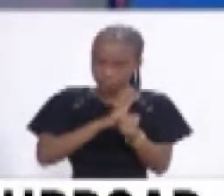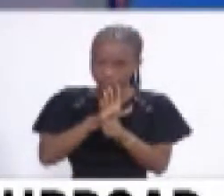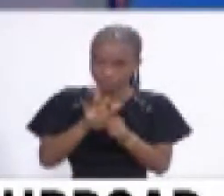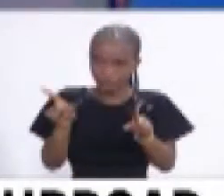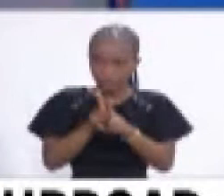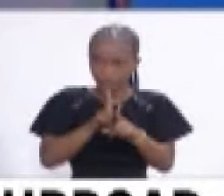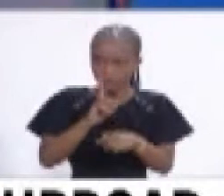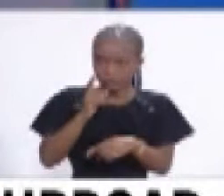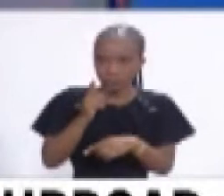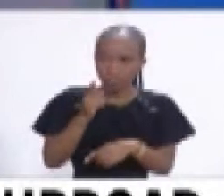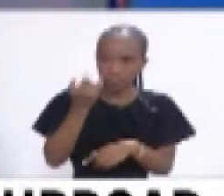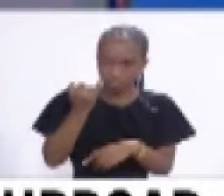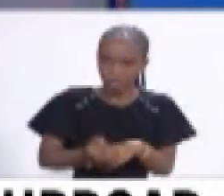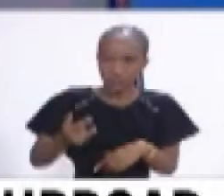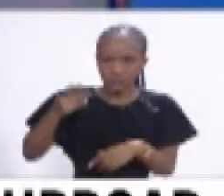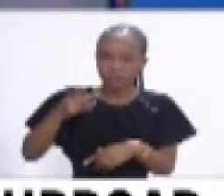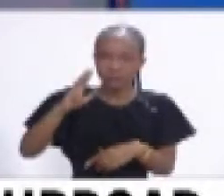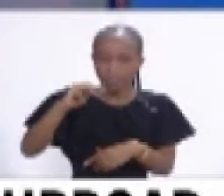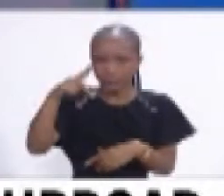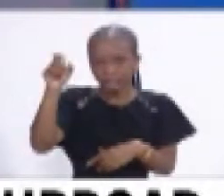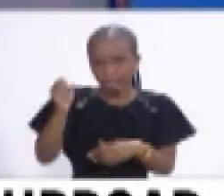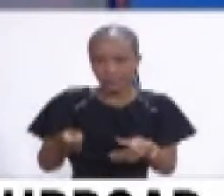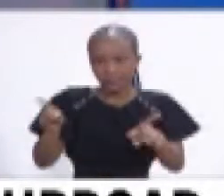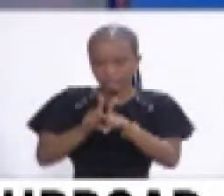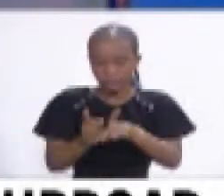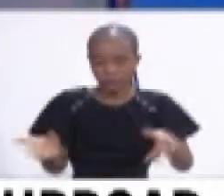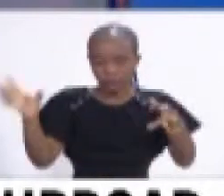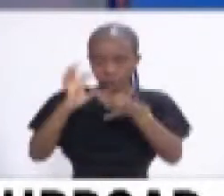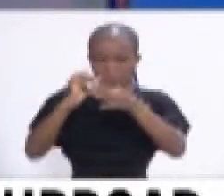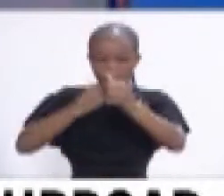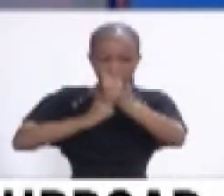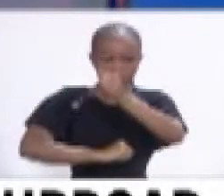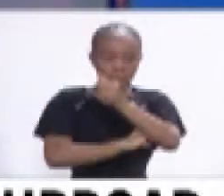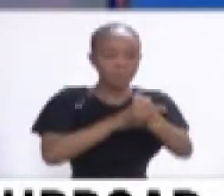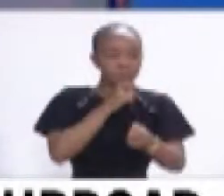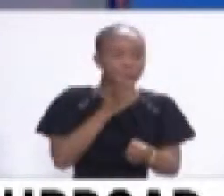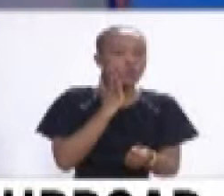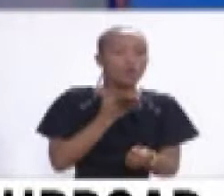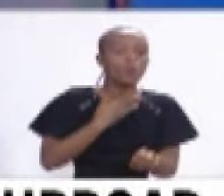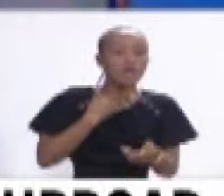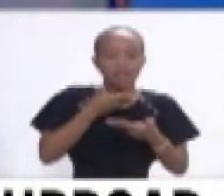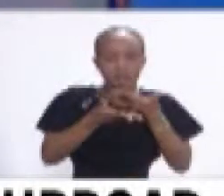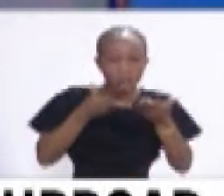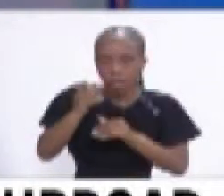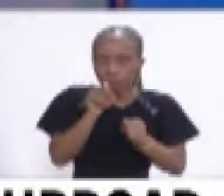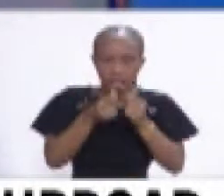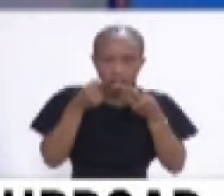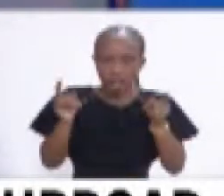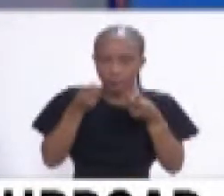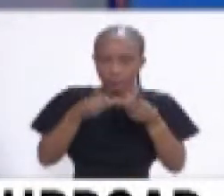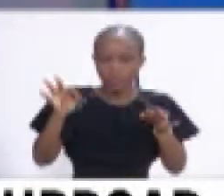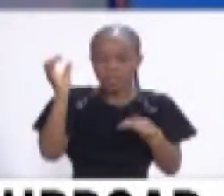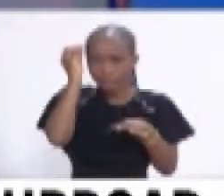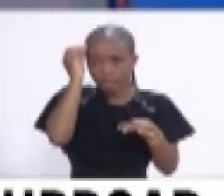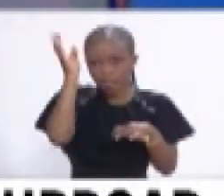Now, legislators have also joined the bandwagon in support of the parents by demanding answers about the declaration of the free education